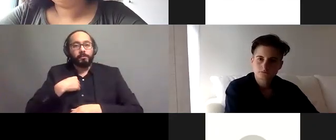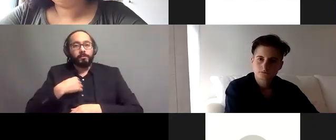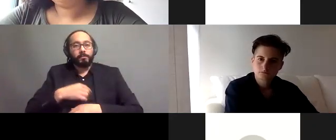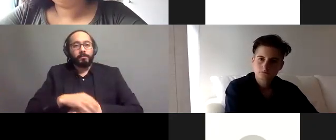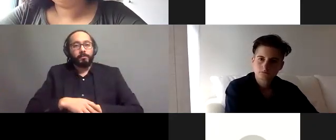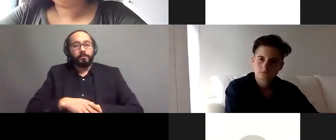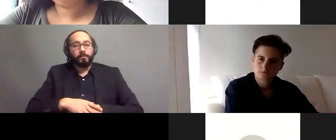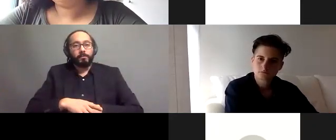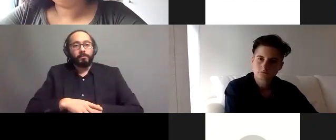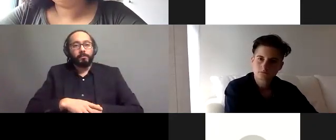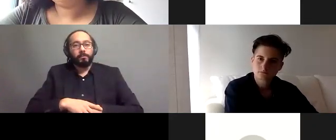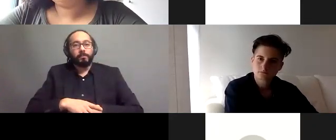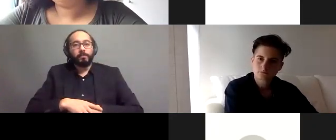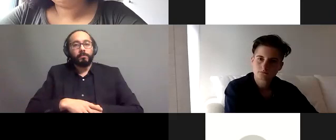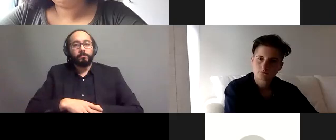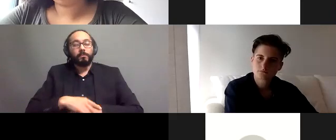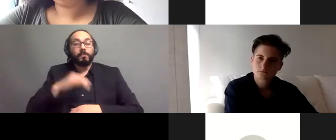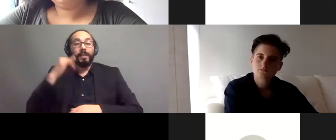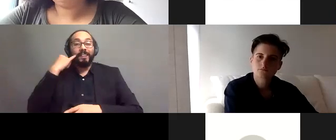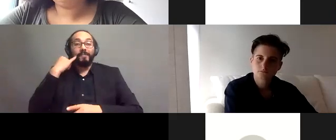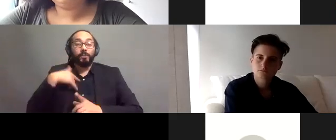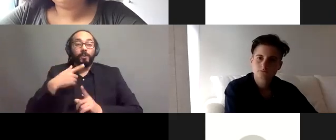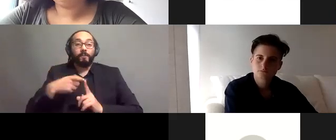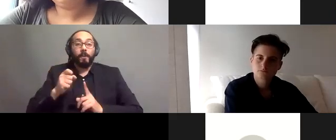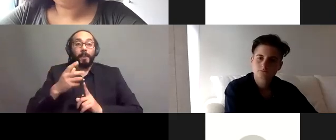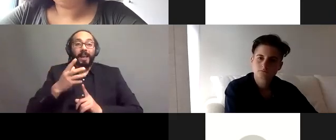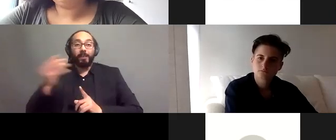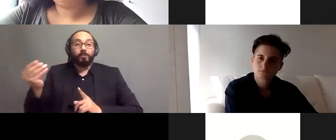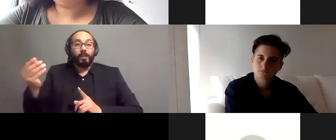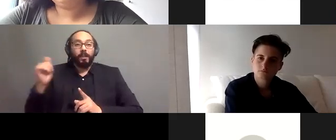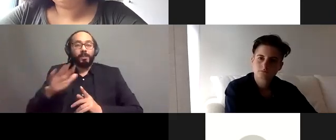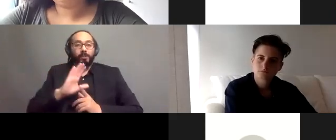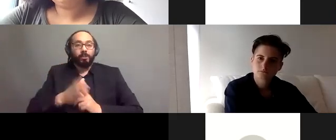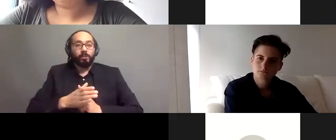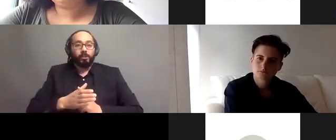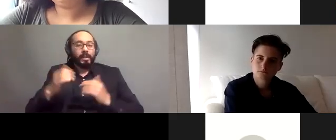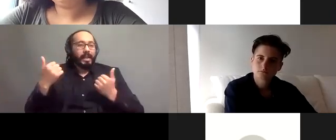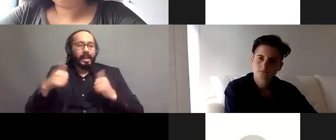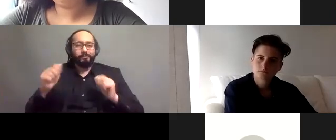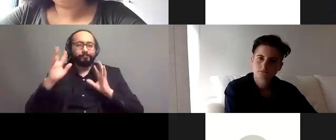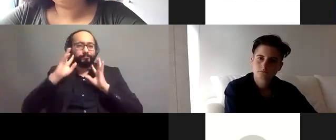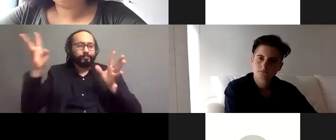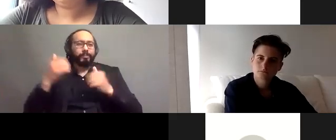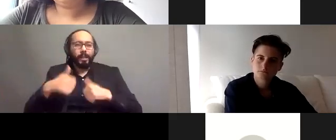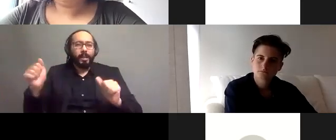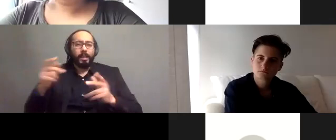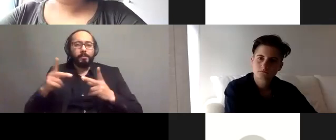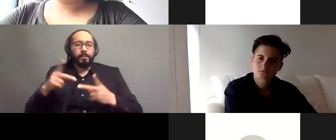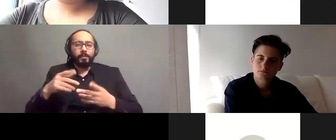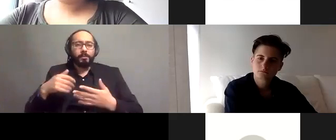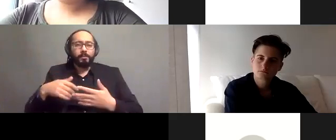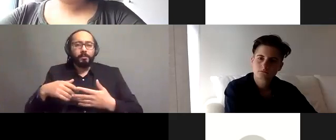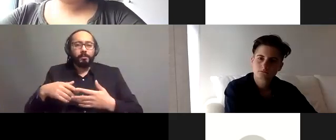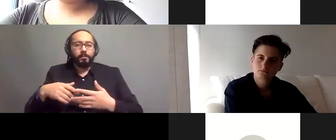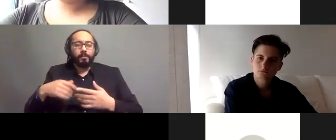especially when you come from the outside of this culture, somewhere like really random place, like me, like I'm from